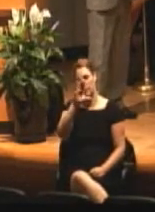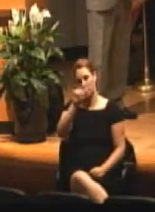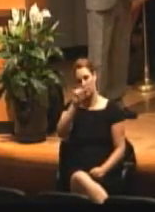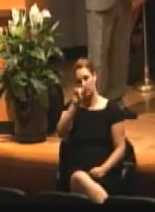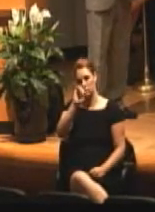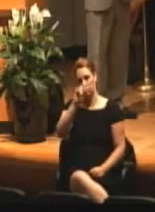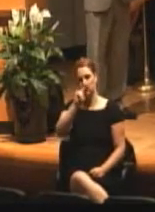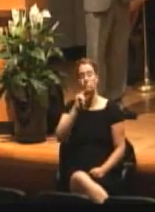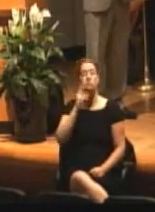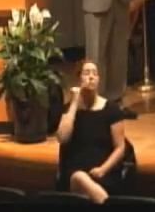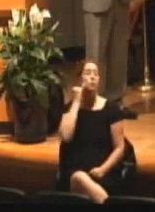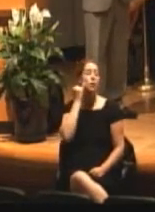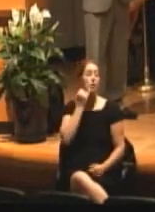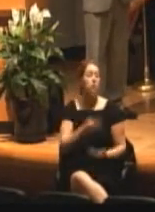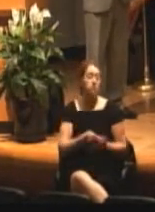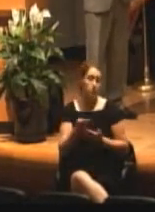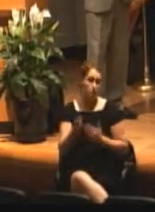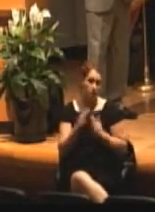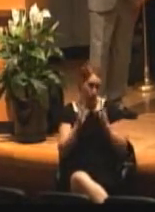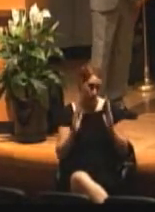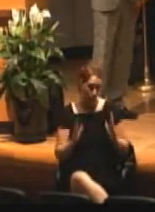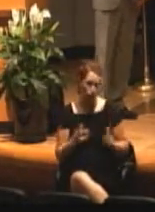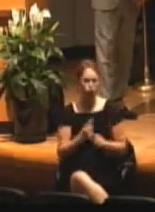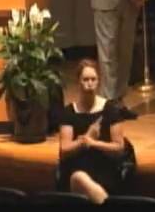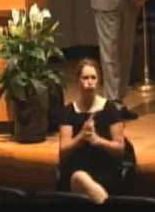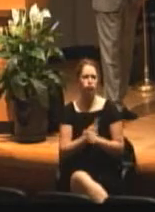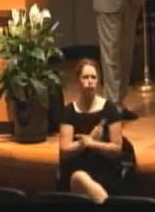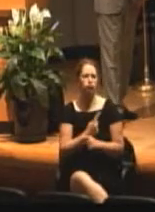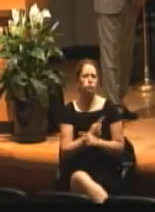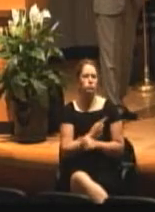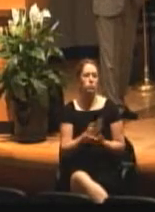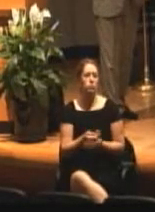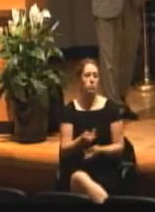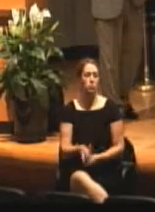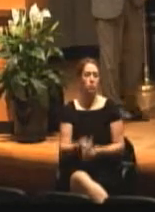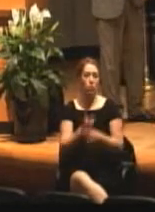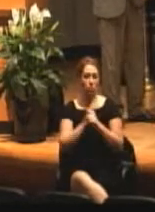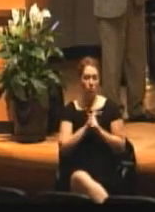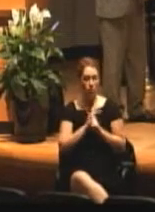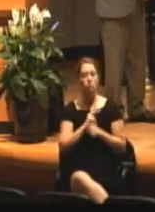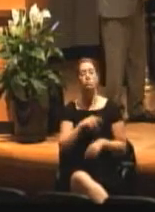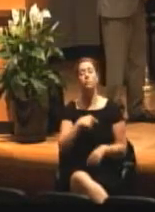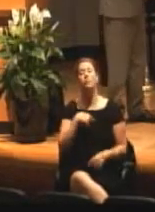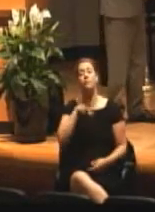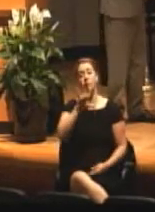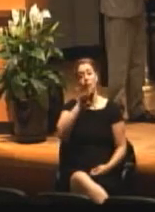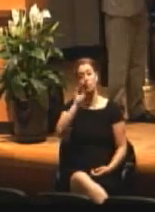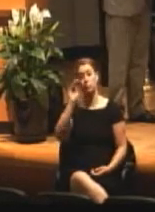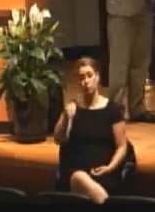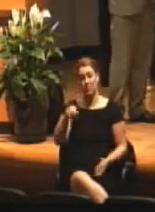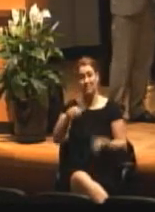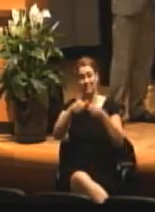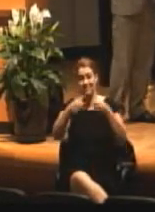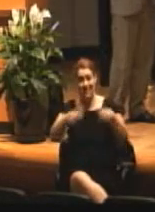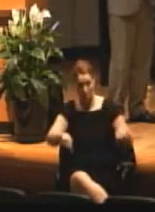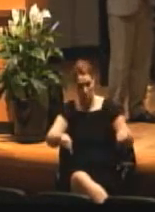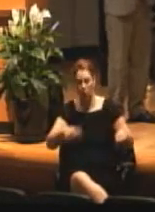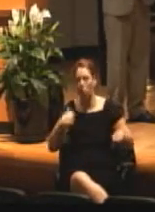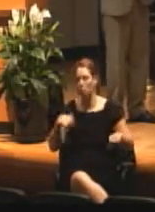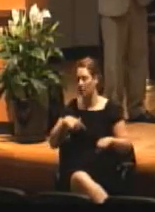conventional loan and you're putting 5% down, we as the bank, per the guidelines, have to verify where those funds come